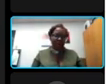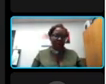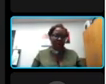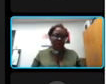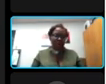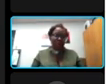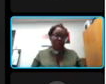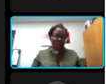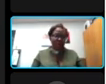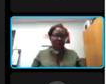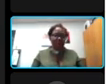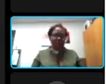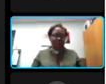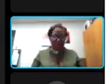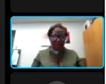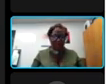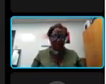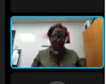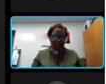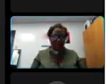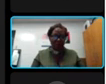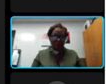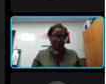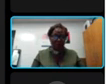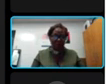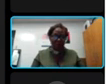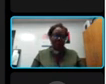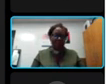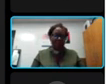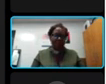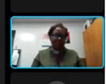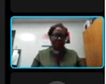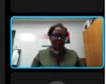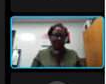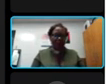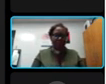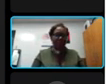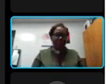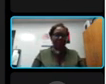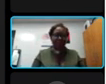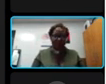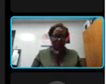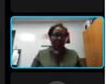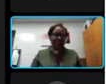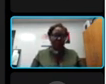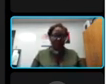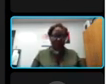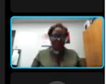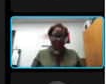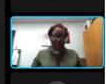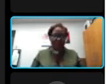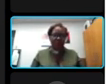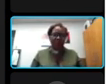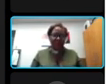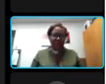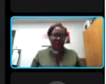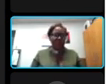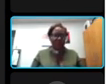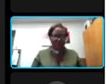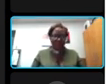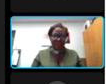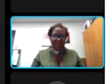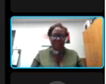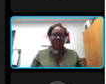if they're student to student 3 feet or closer than 3 feet for 15 cumulative minutes. So